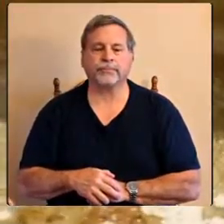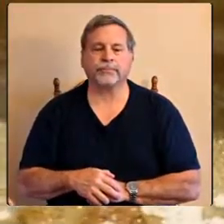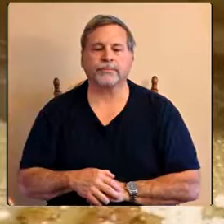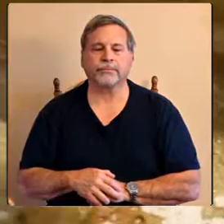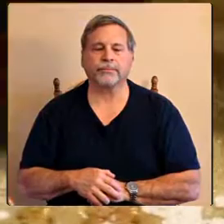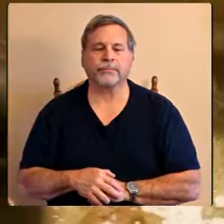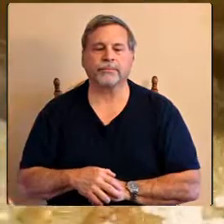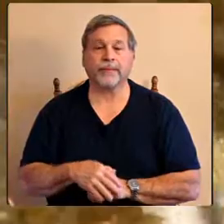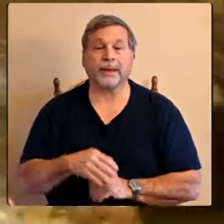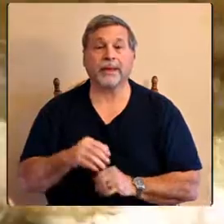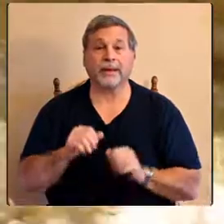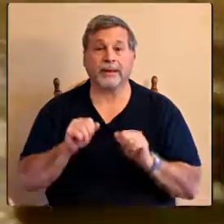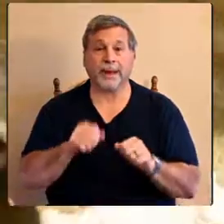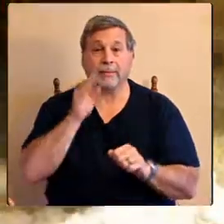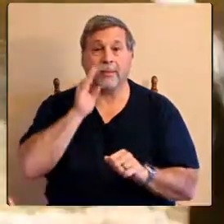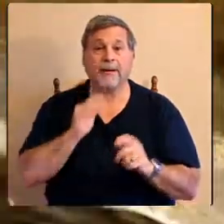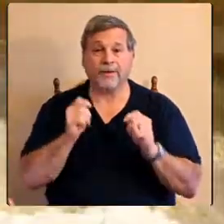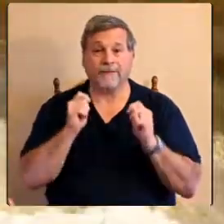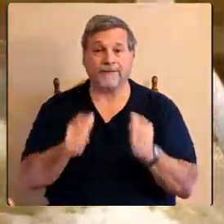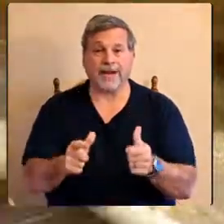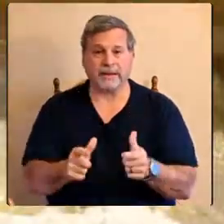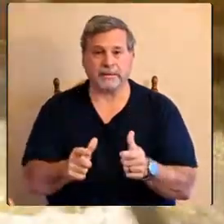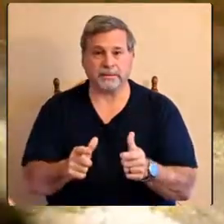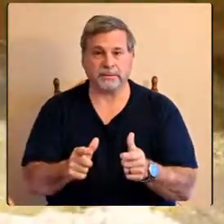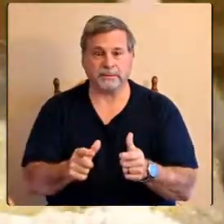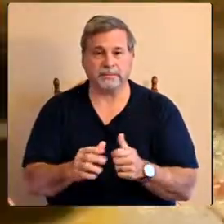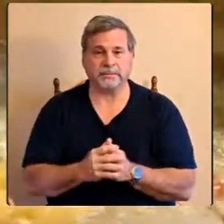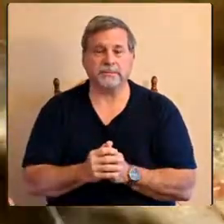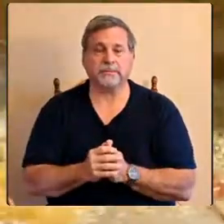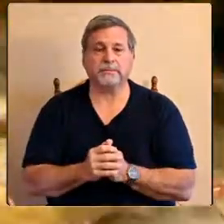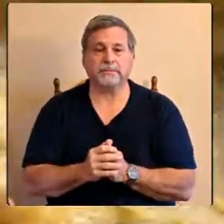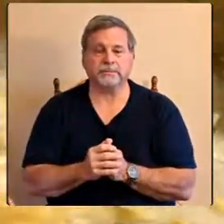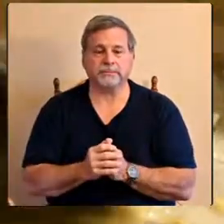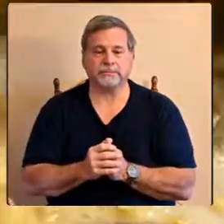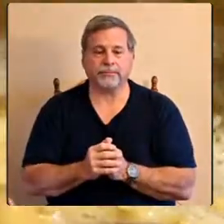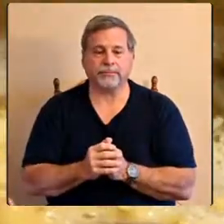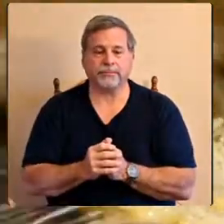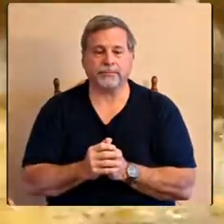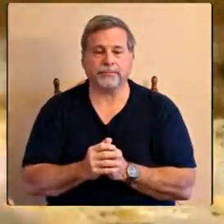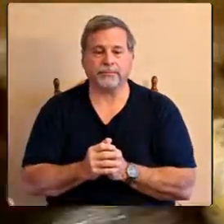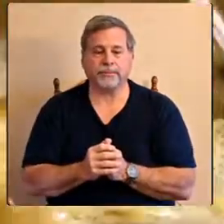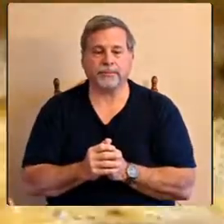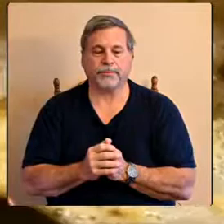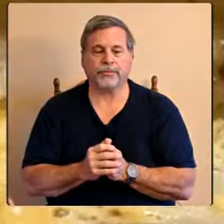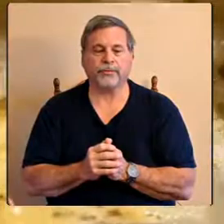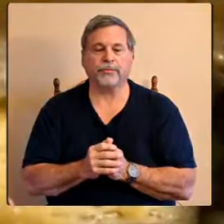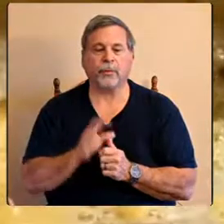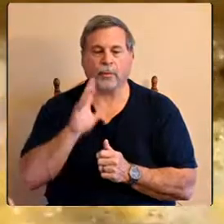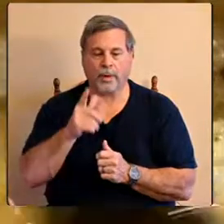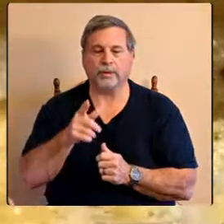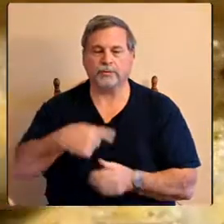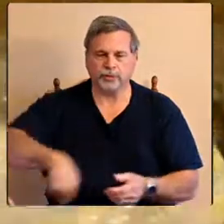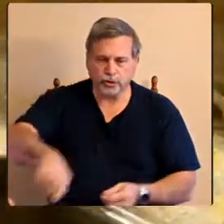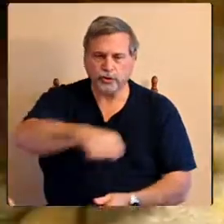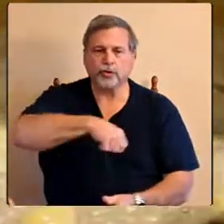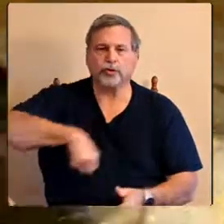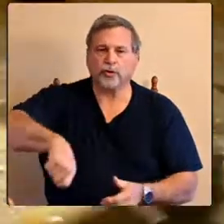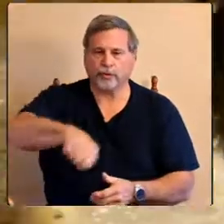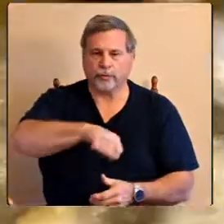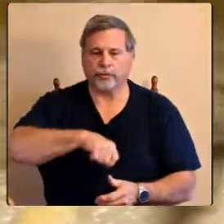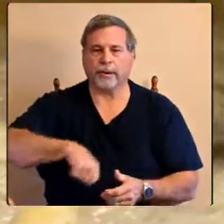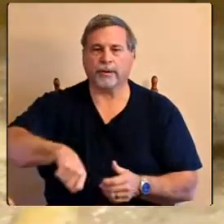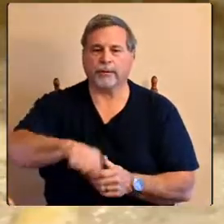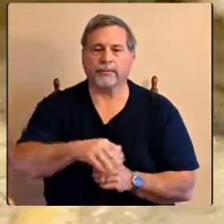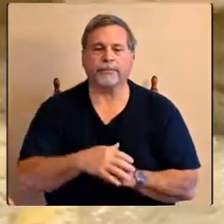You want to brown up because you don't want the taste of raw flour, even though it would thicken. It's just not